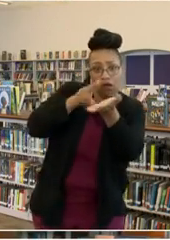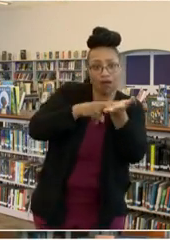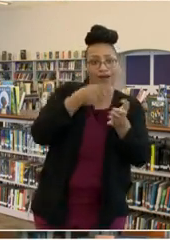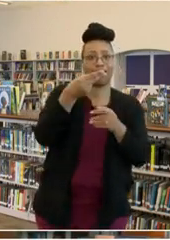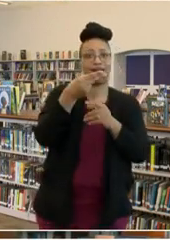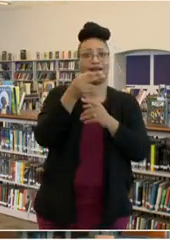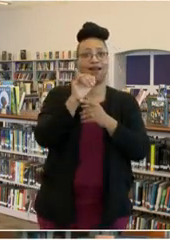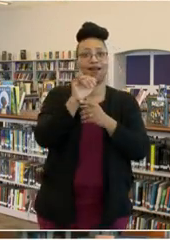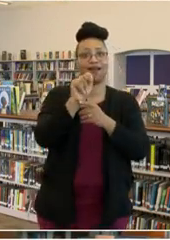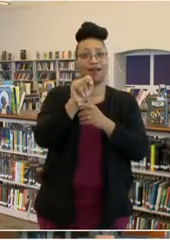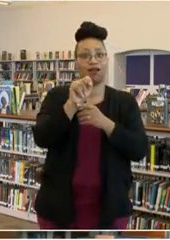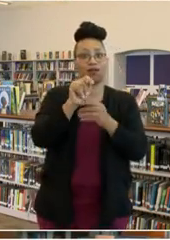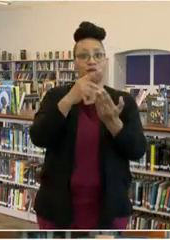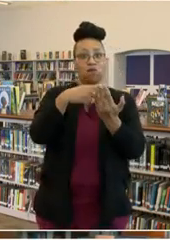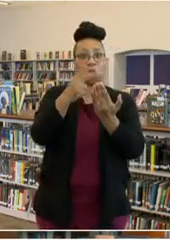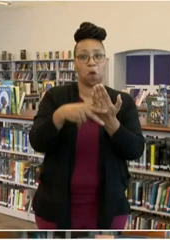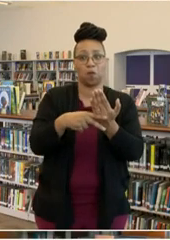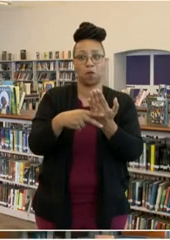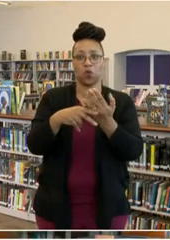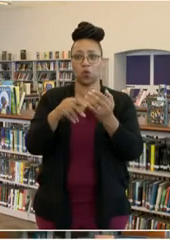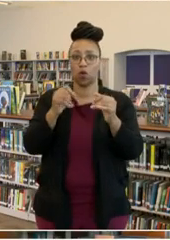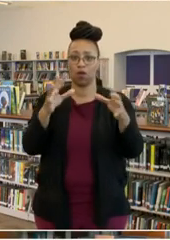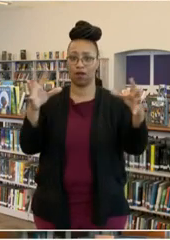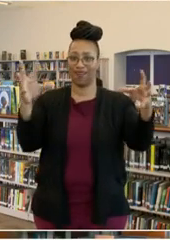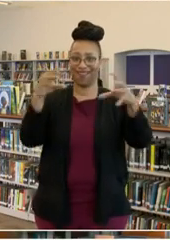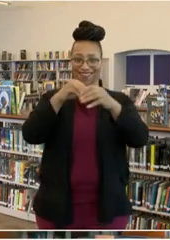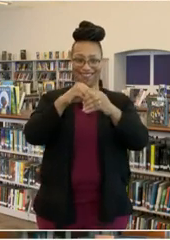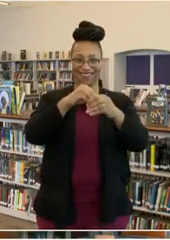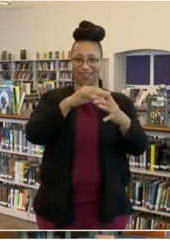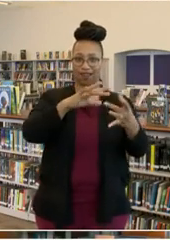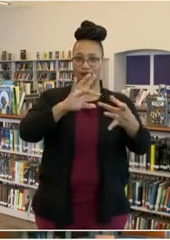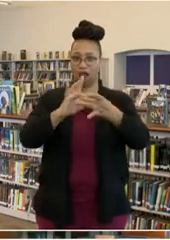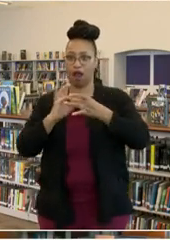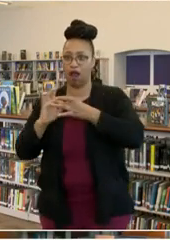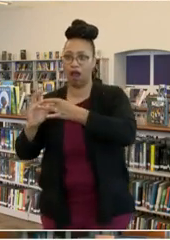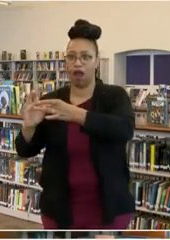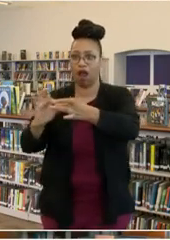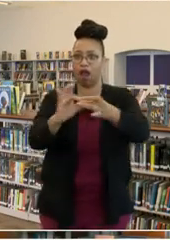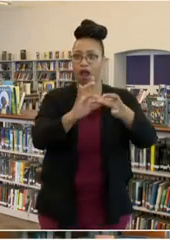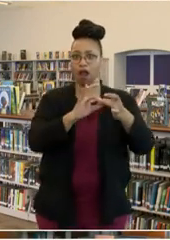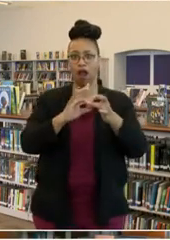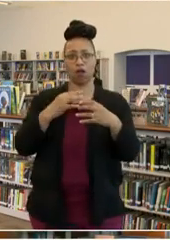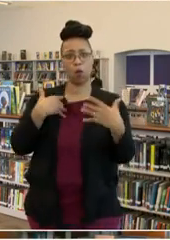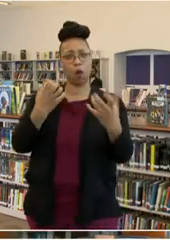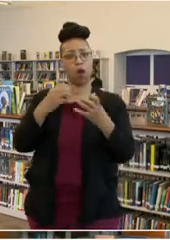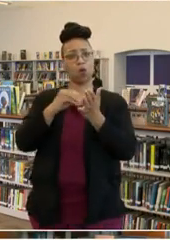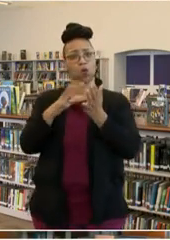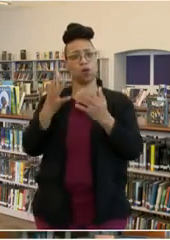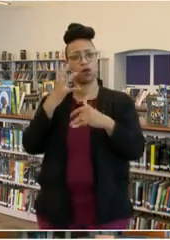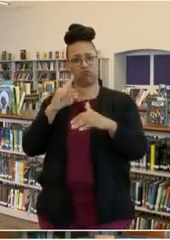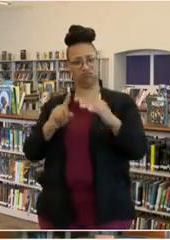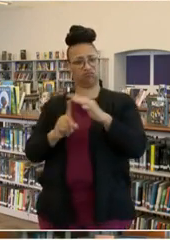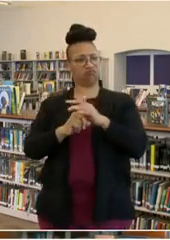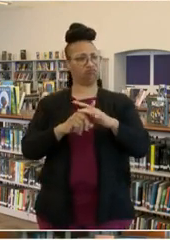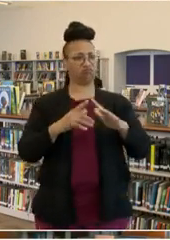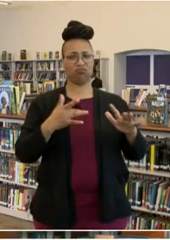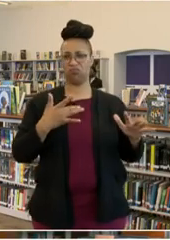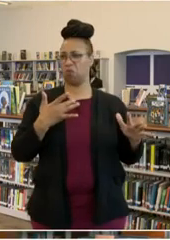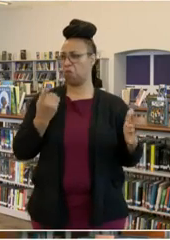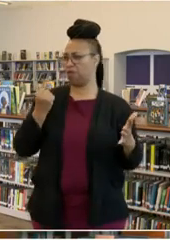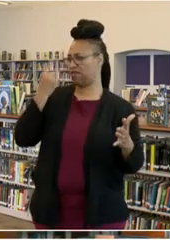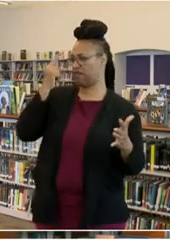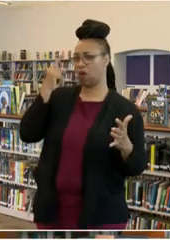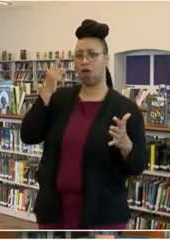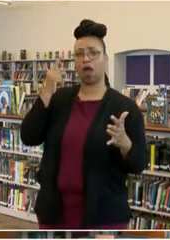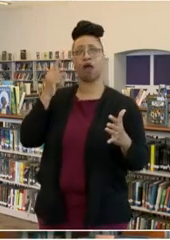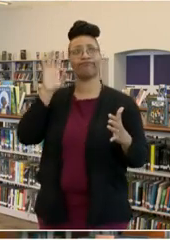how else better to use your work study dollars than to spend some time in our schools? American University, Dance Makers, the Great Oaks